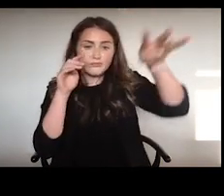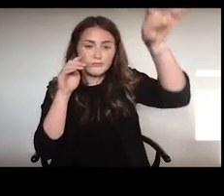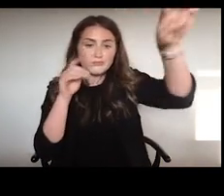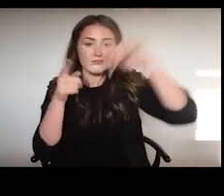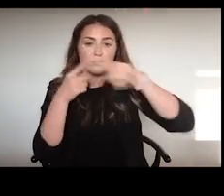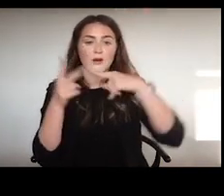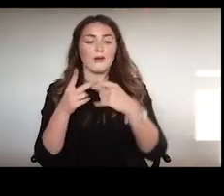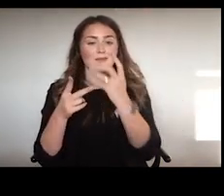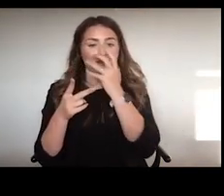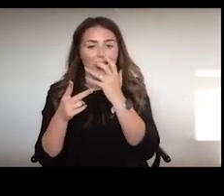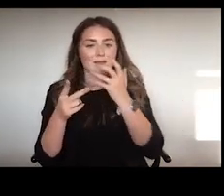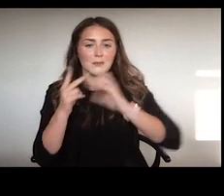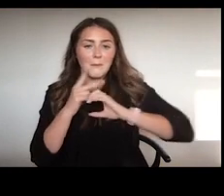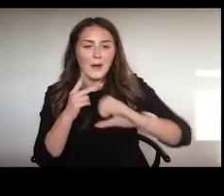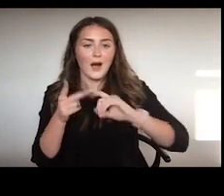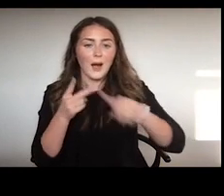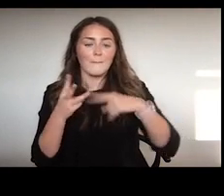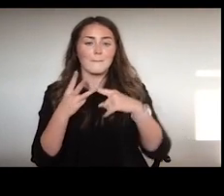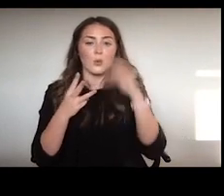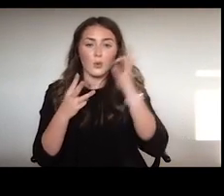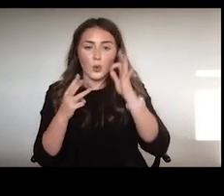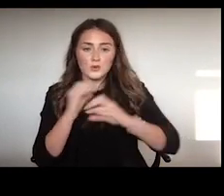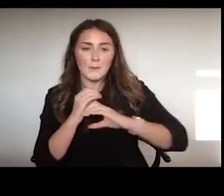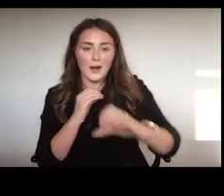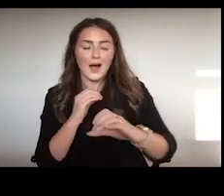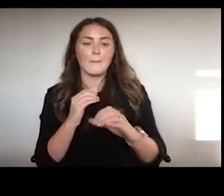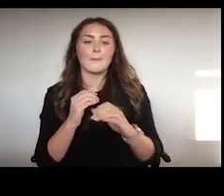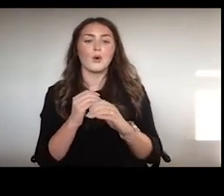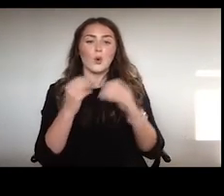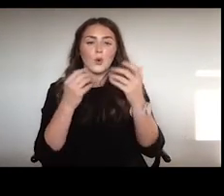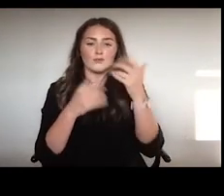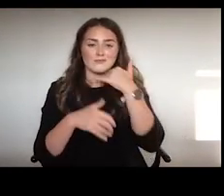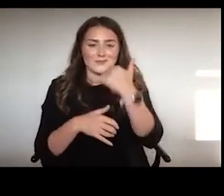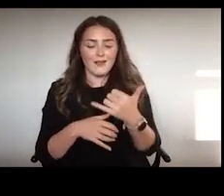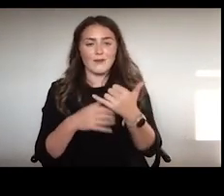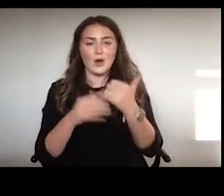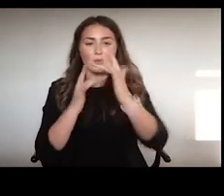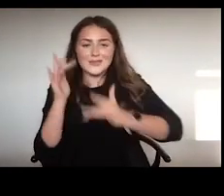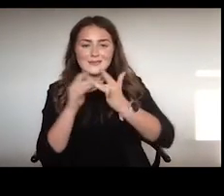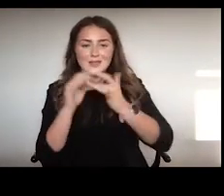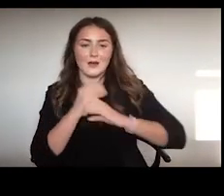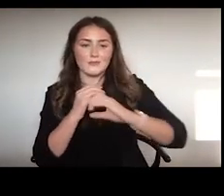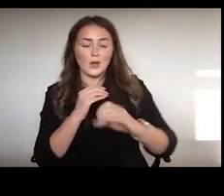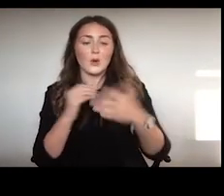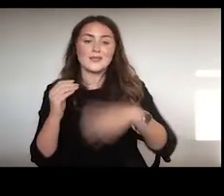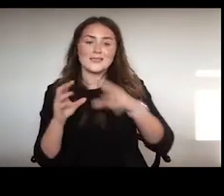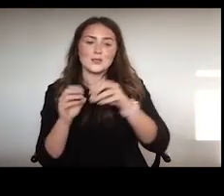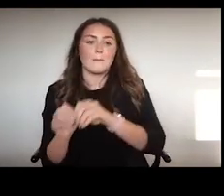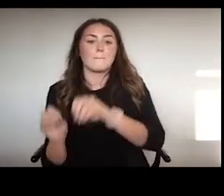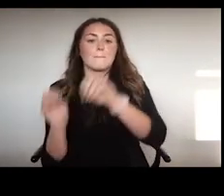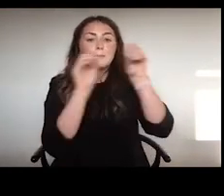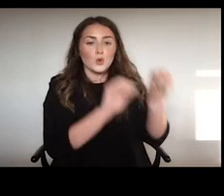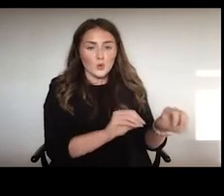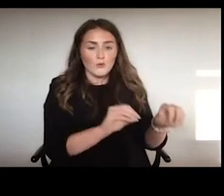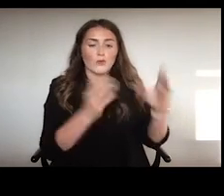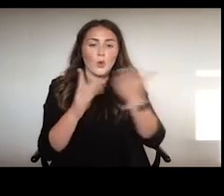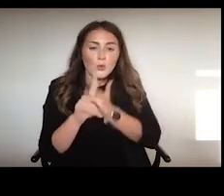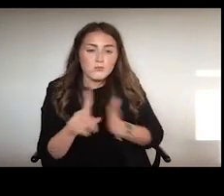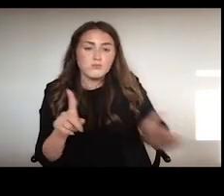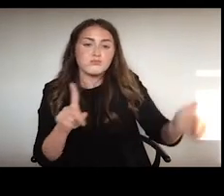pipelines, electric cables and substation, gas mains, water pipes, sewers, and fibre optic and telecoms